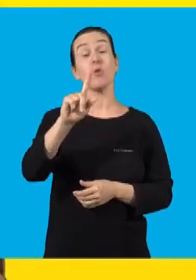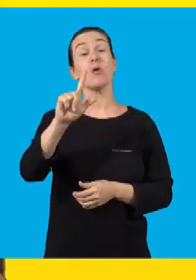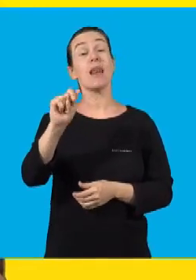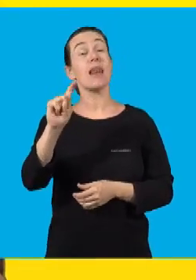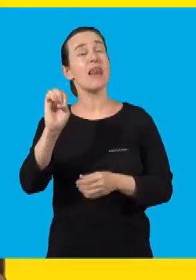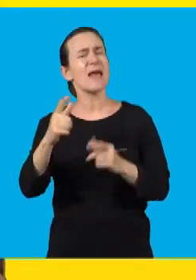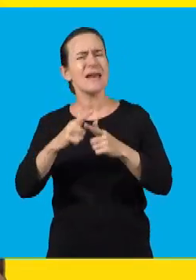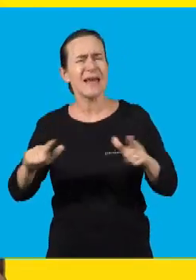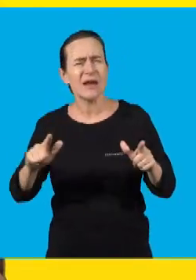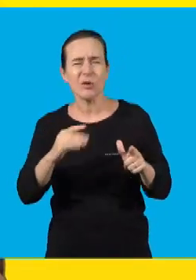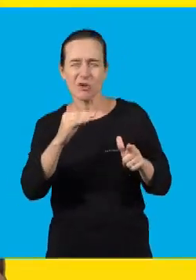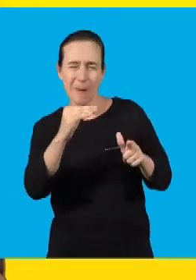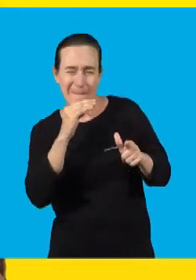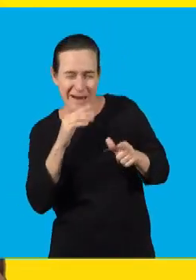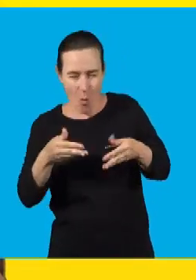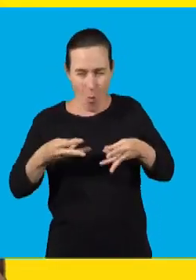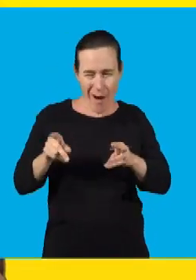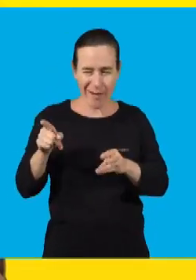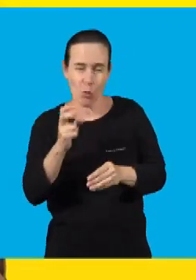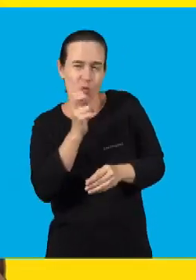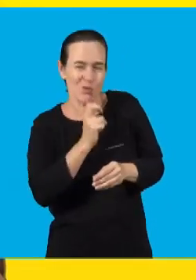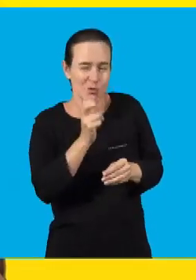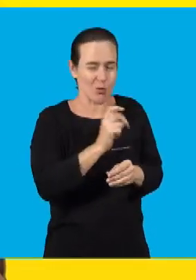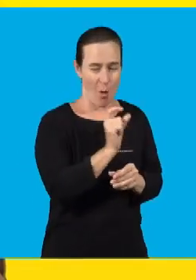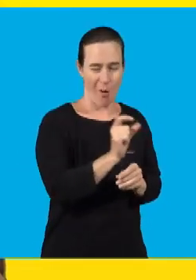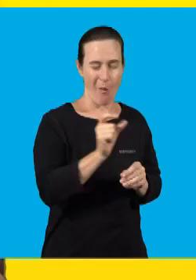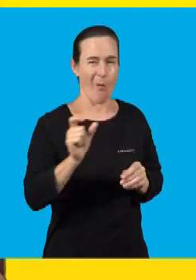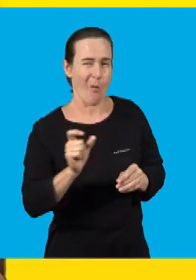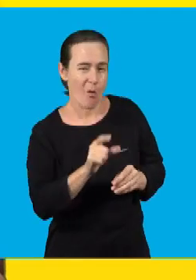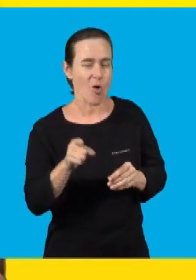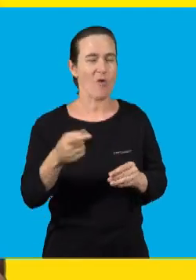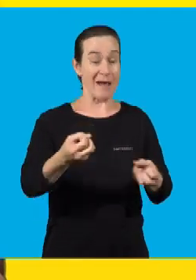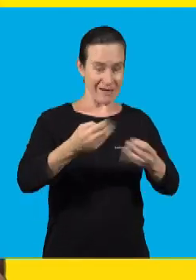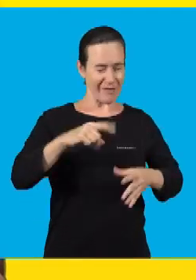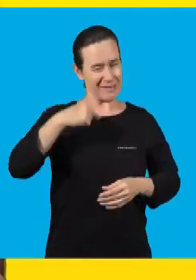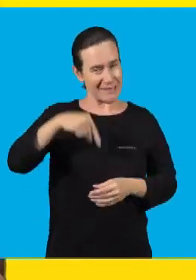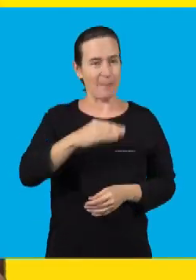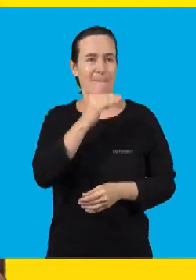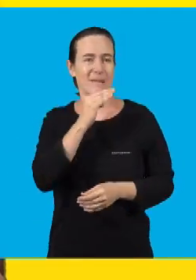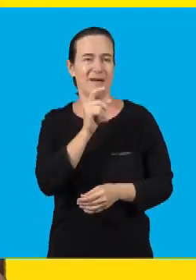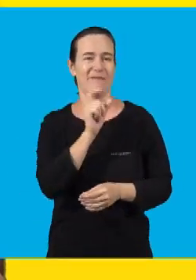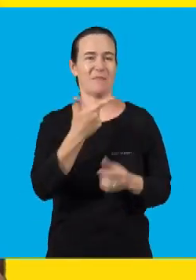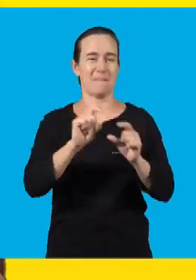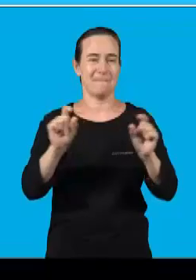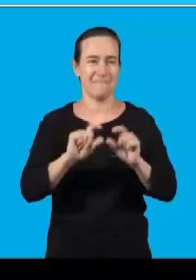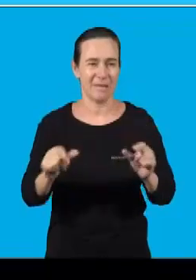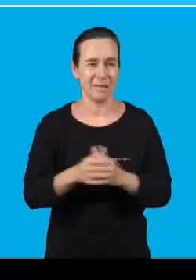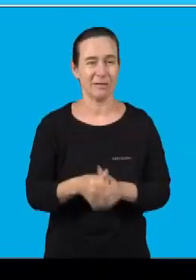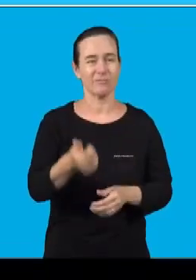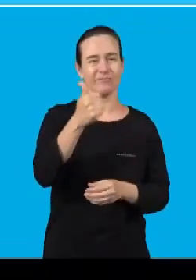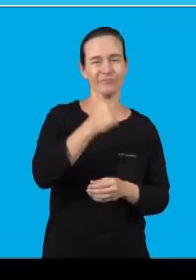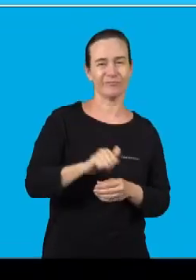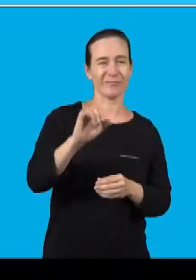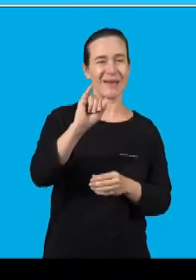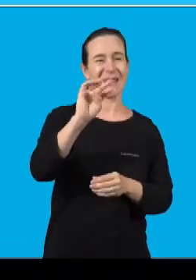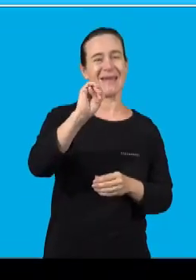or influencing someone or something to achieve a desired outcome. The novel needs to take this message somewhere. Then